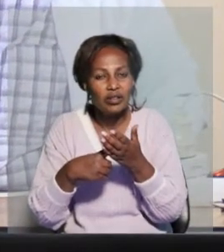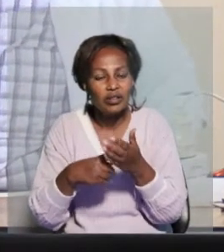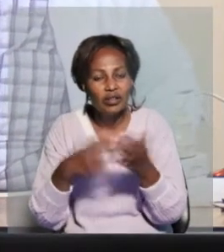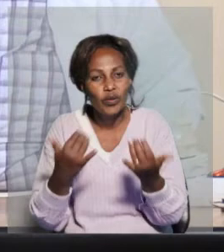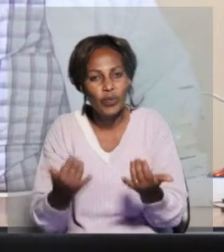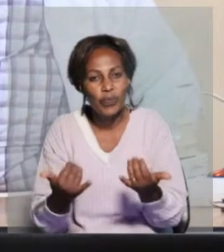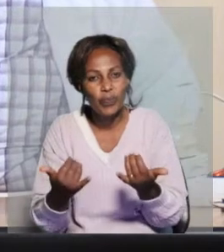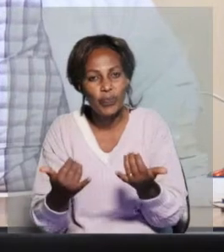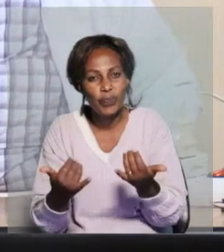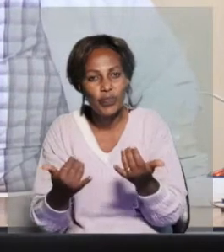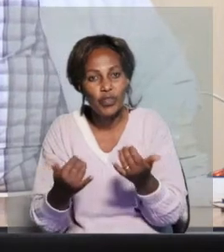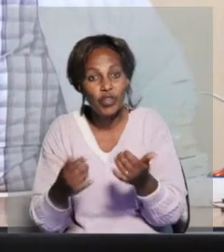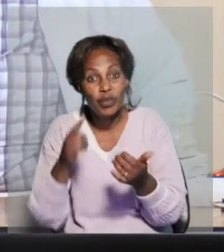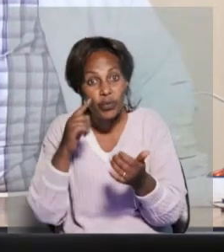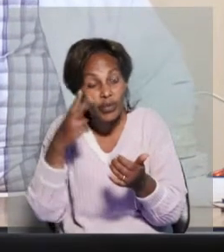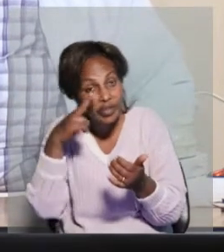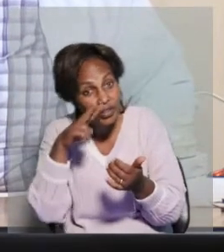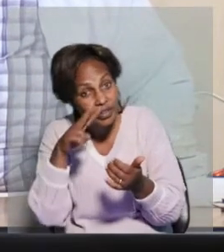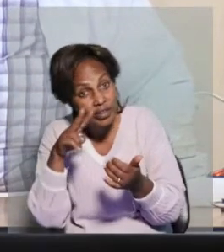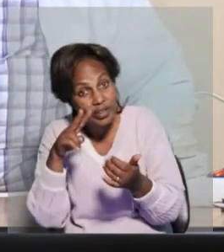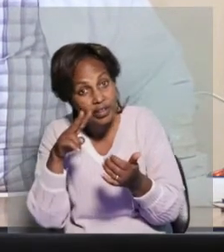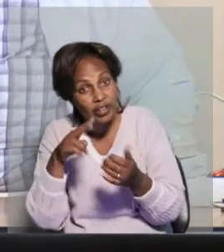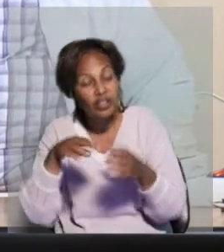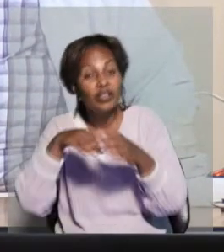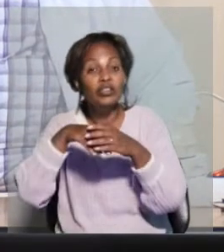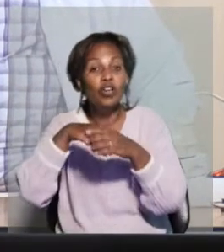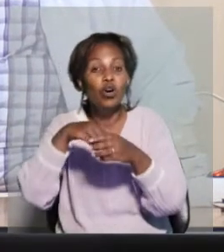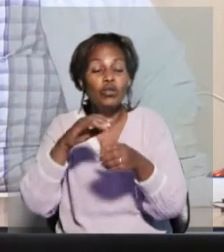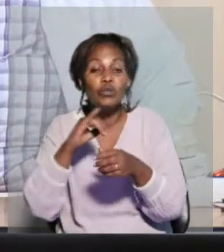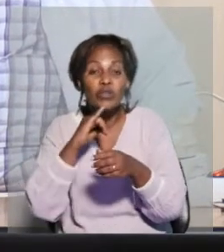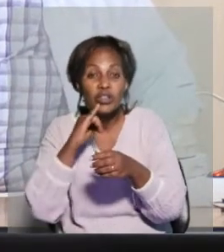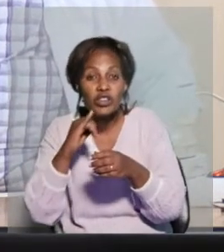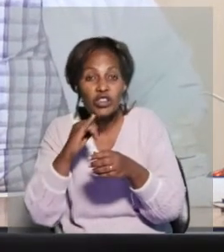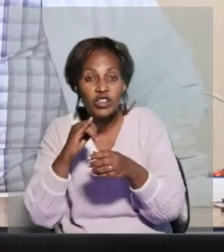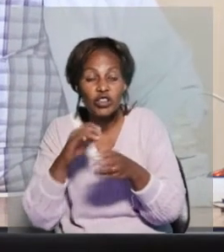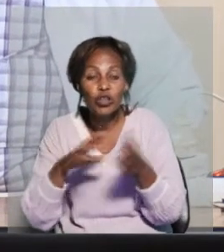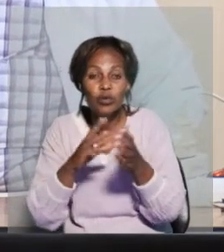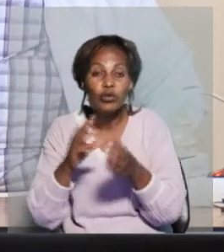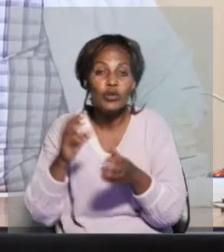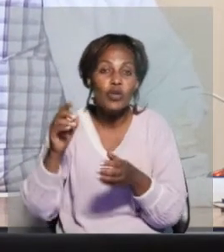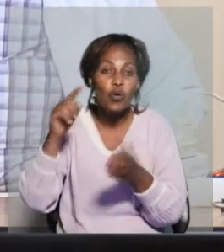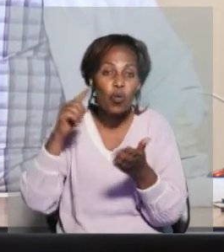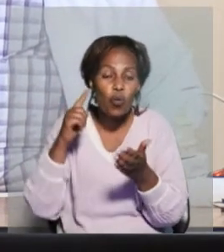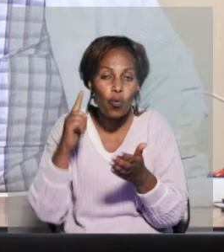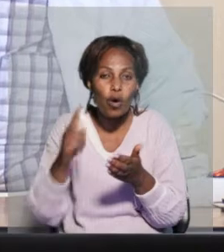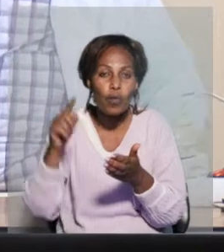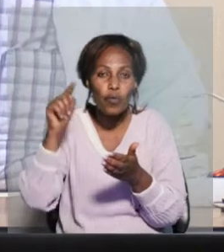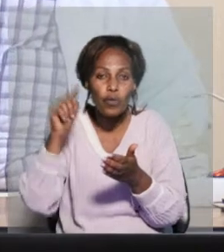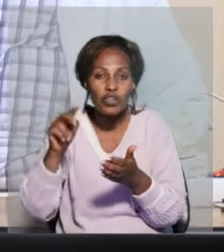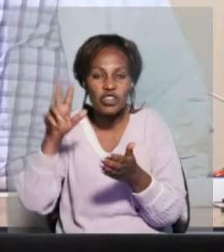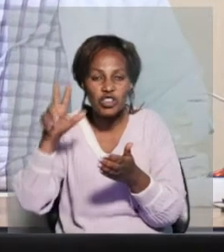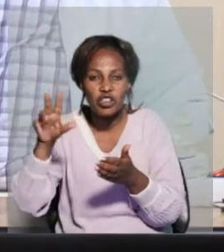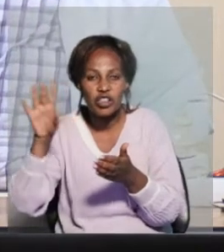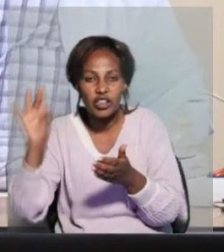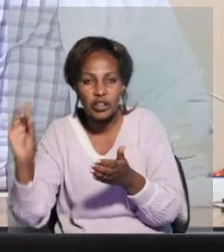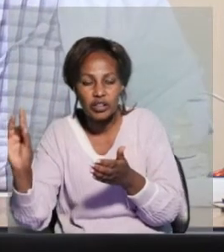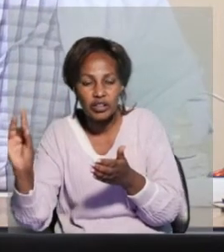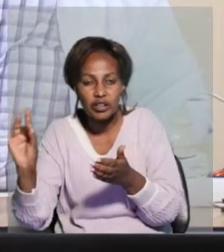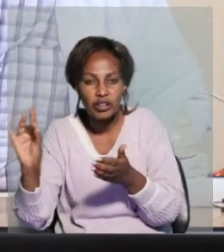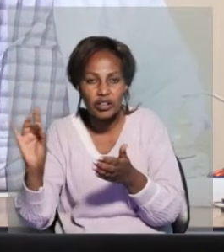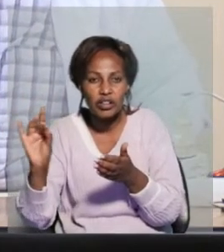Now, you can see the output is stabilized to 1.38. Yeah.